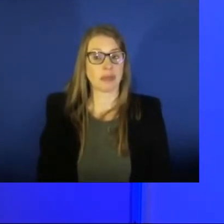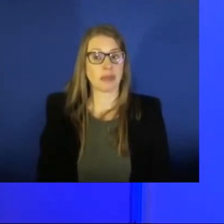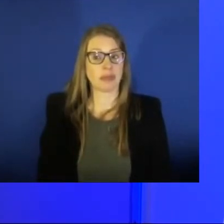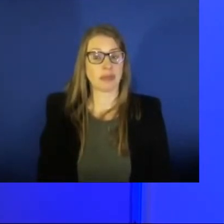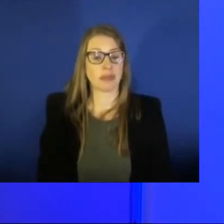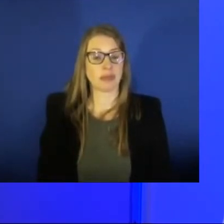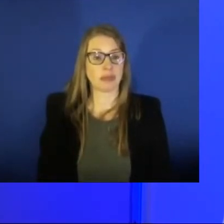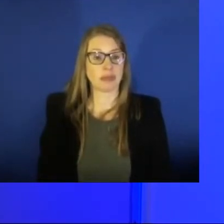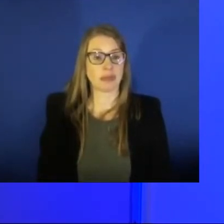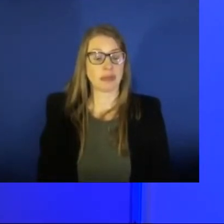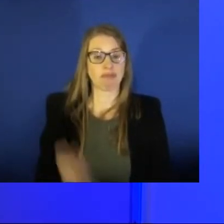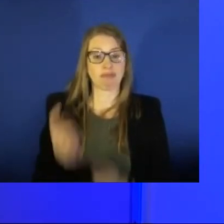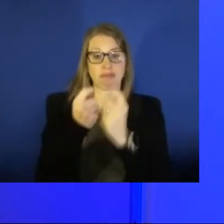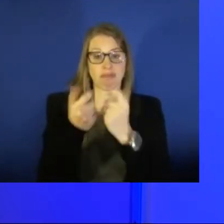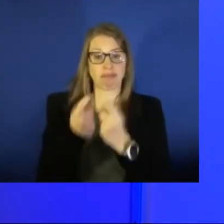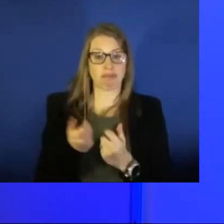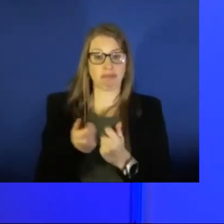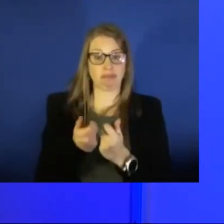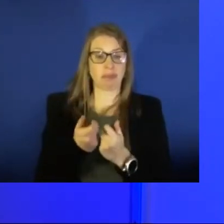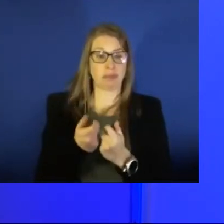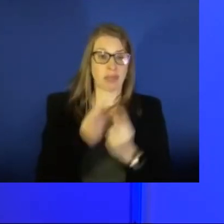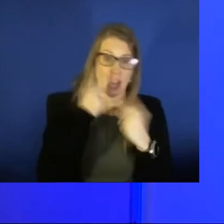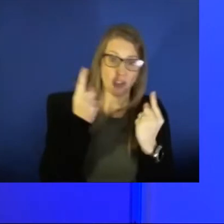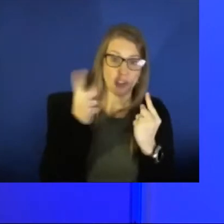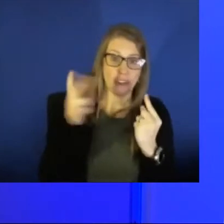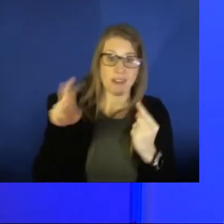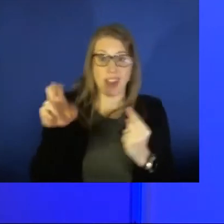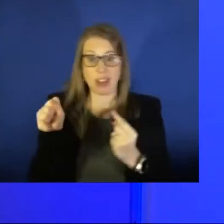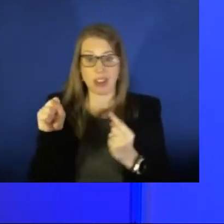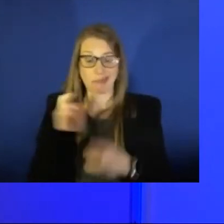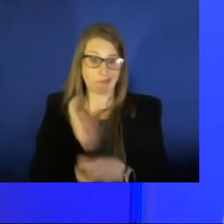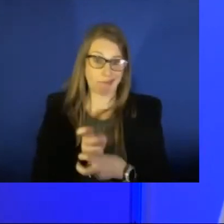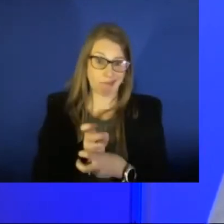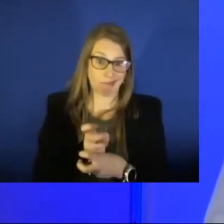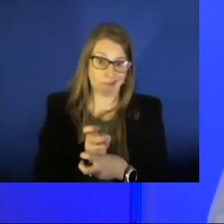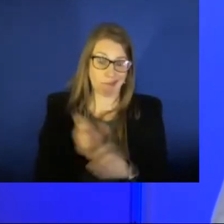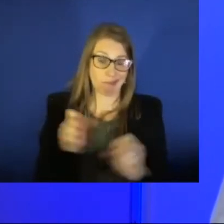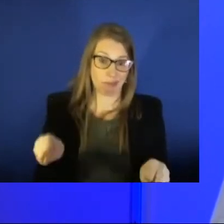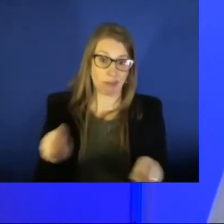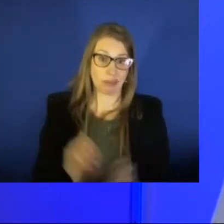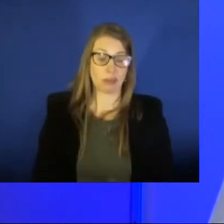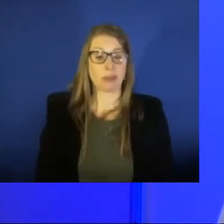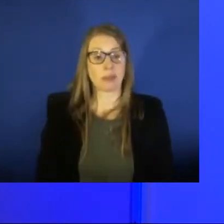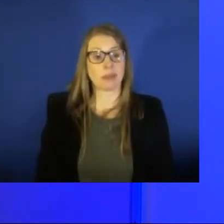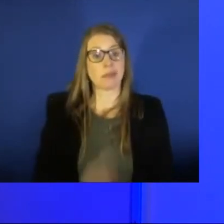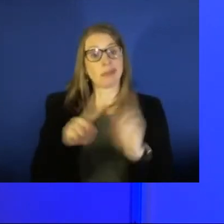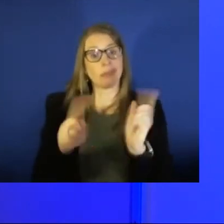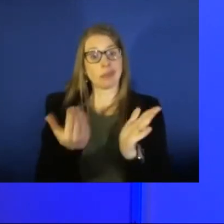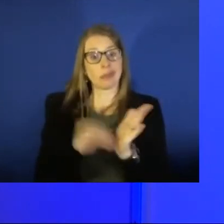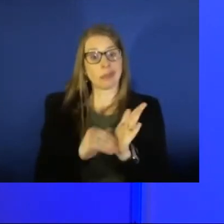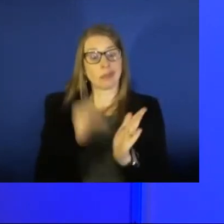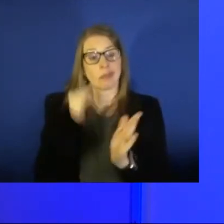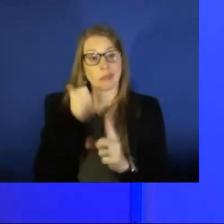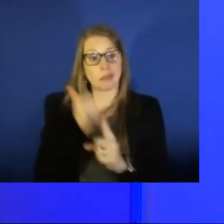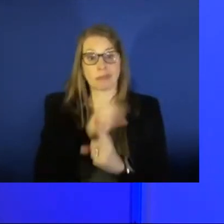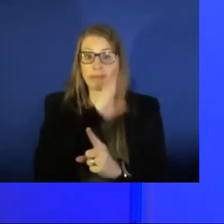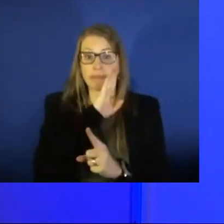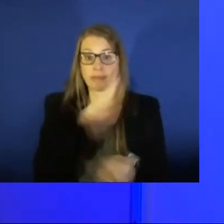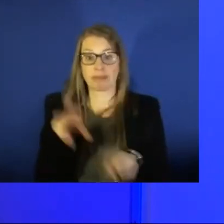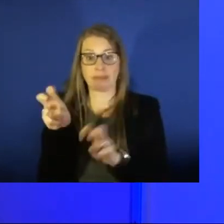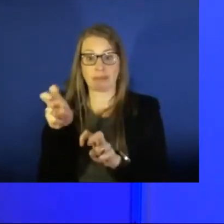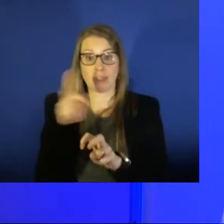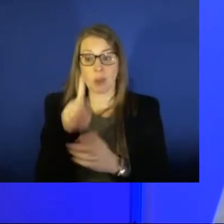sorting out allergy and virus can be difficult. But again, if you're in bed for a week, that is not an